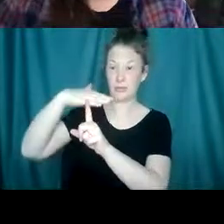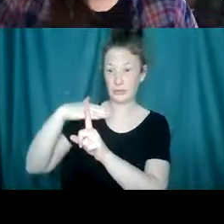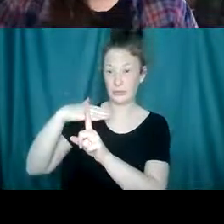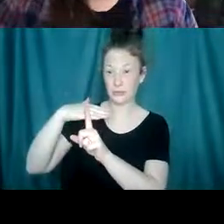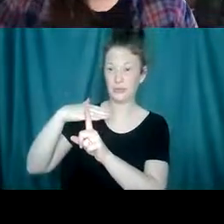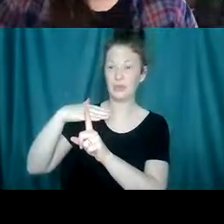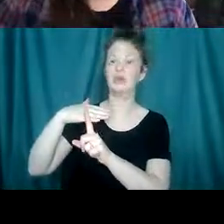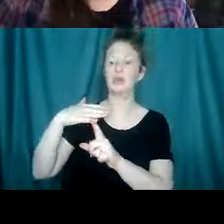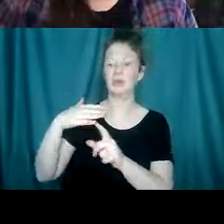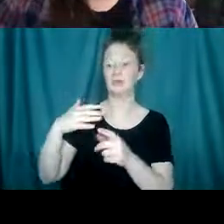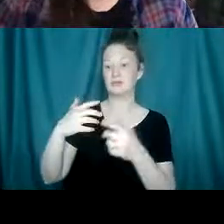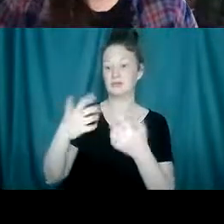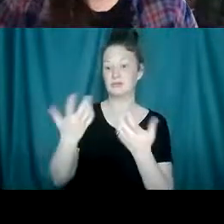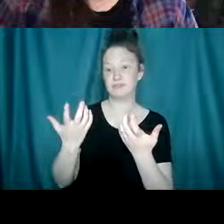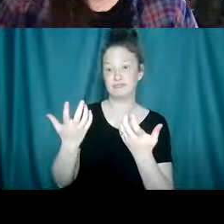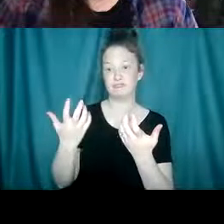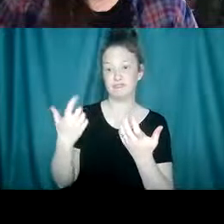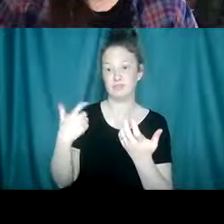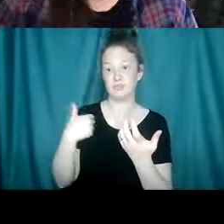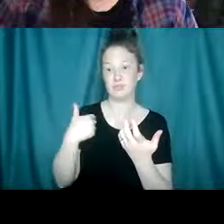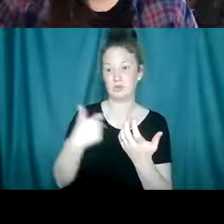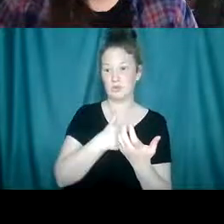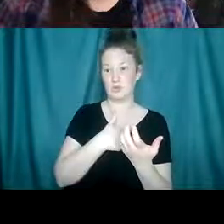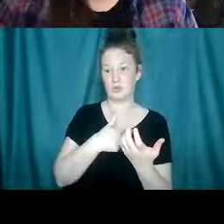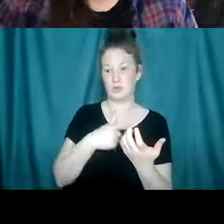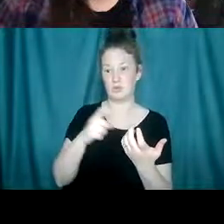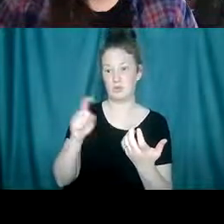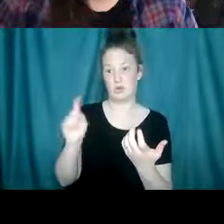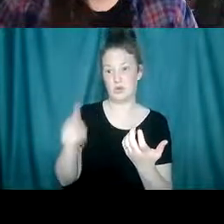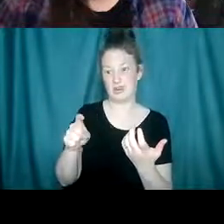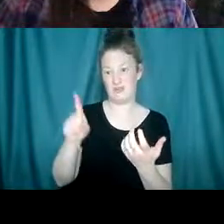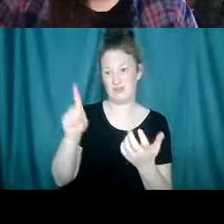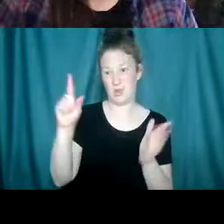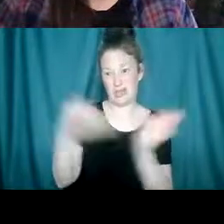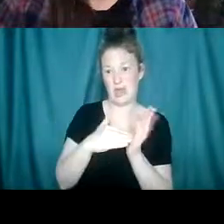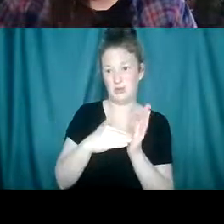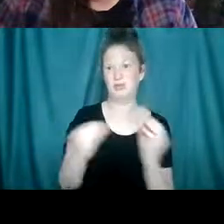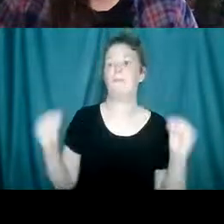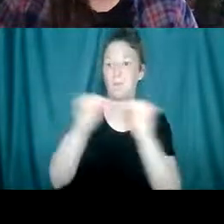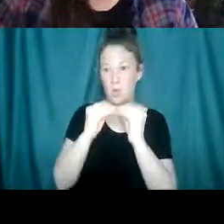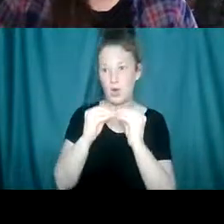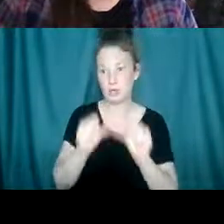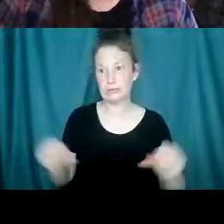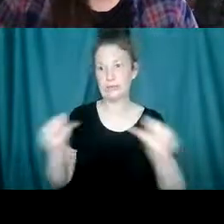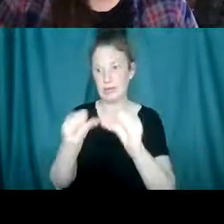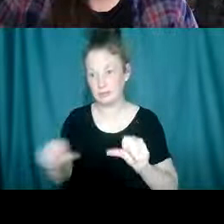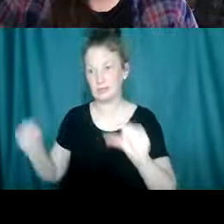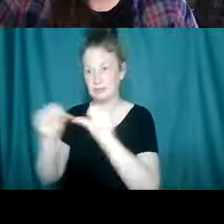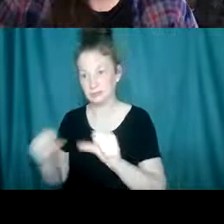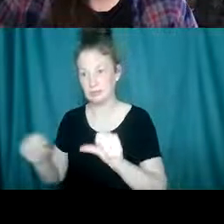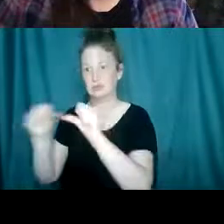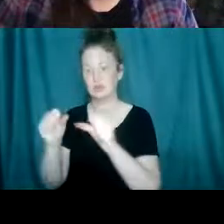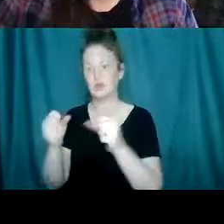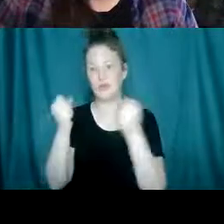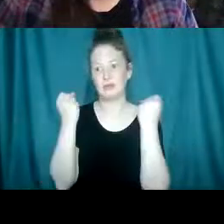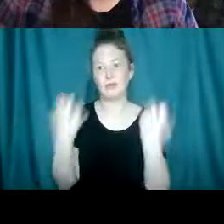these industries have to be scaled up by another 1,000-fold. Oh so my God. That is a lot.